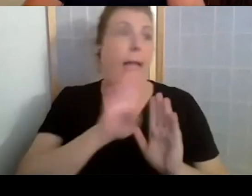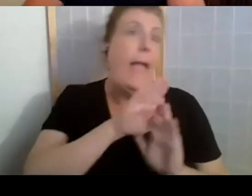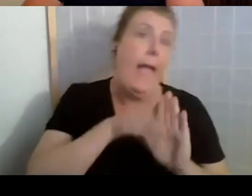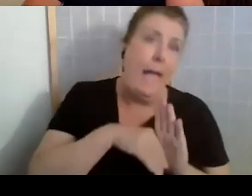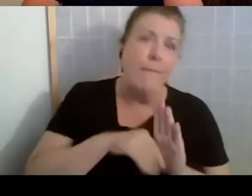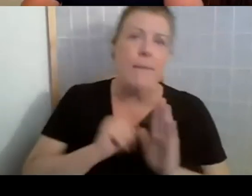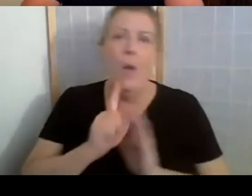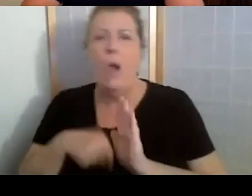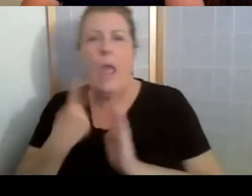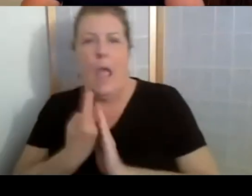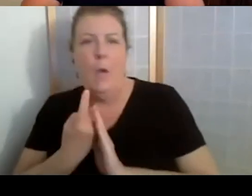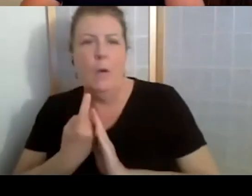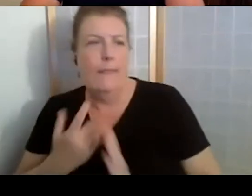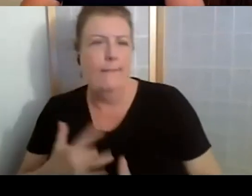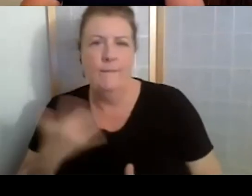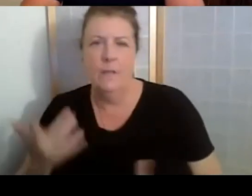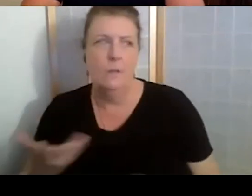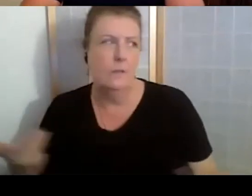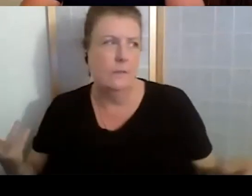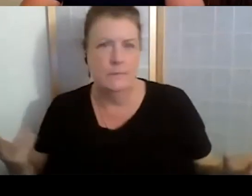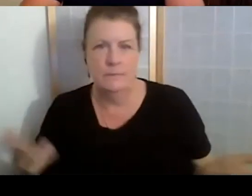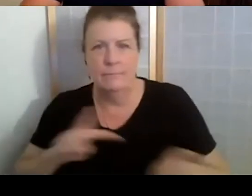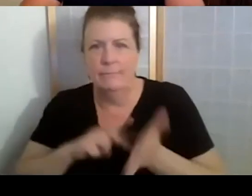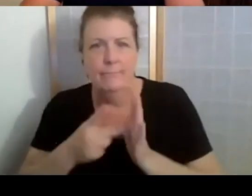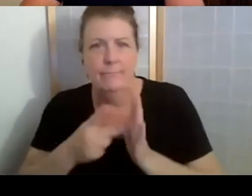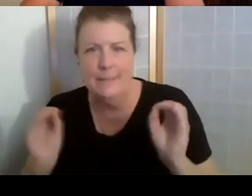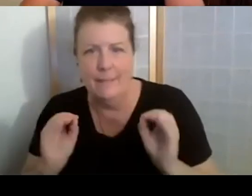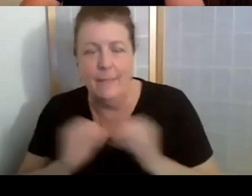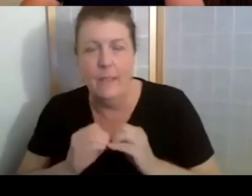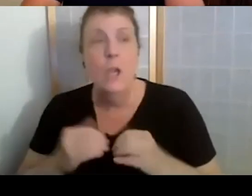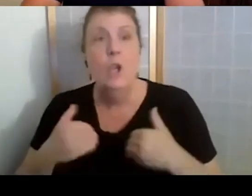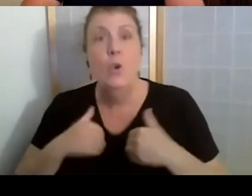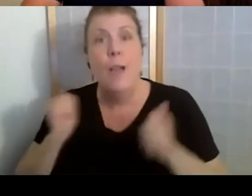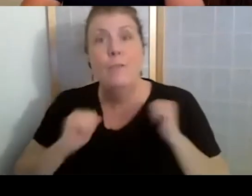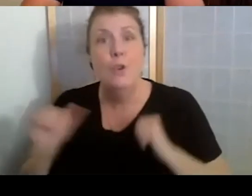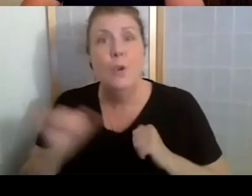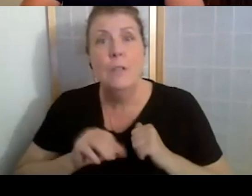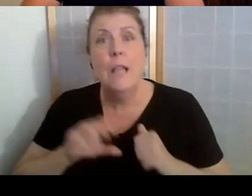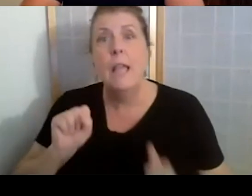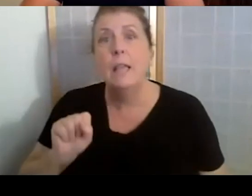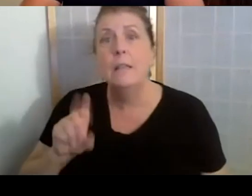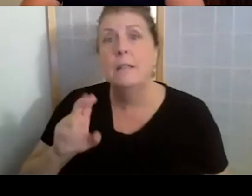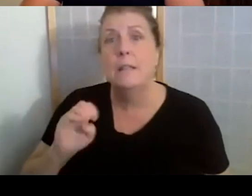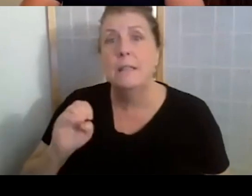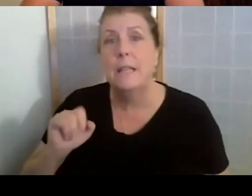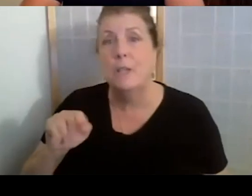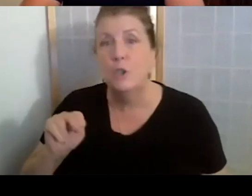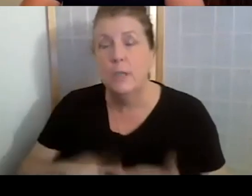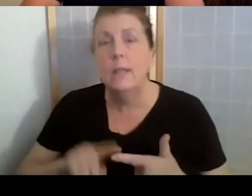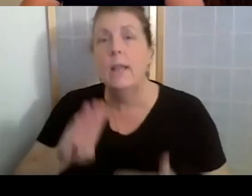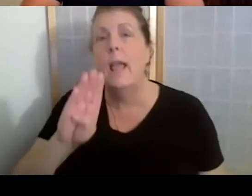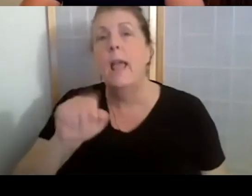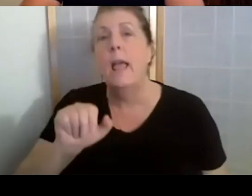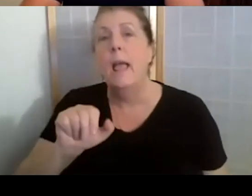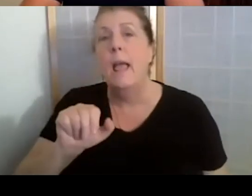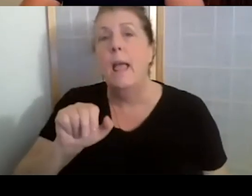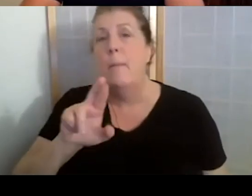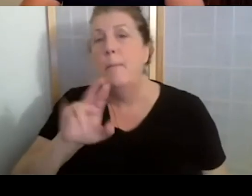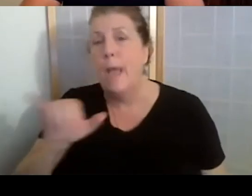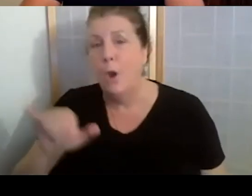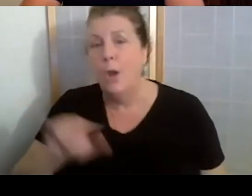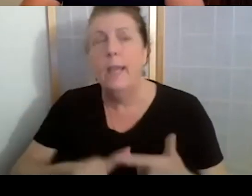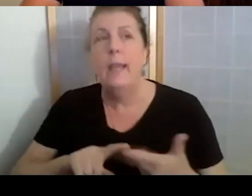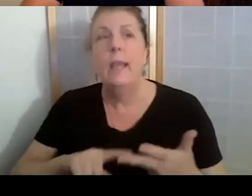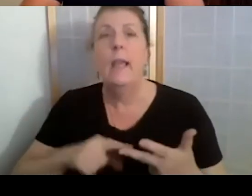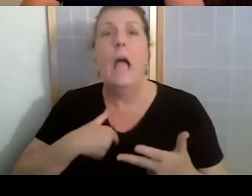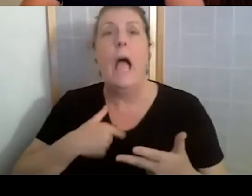me these days, when you have shows like Succession, and Barry, and I May Destroy You,